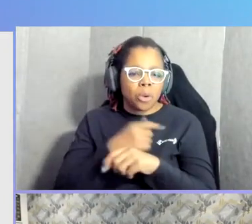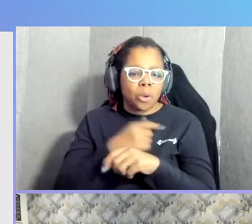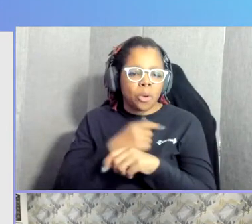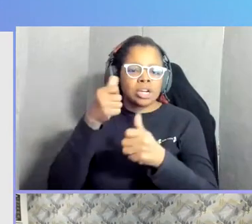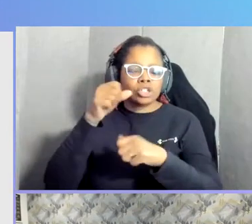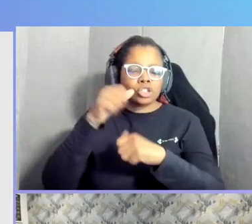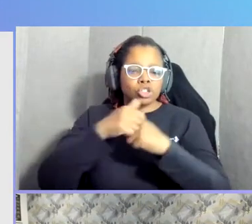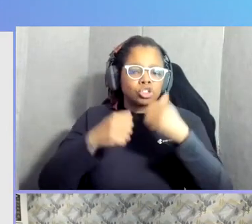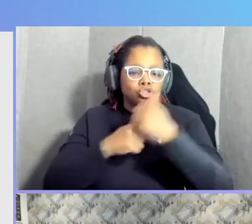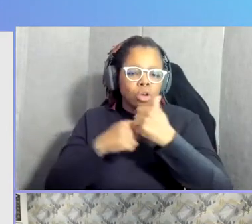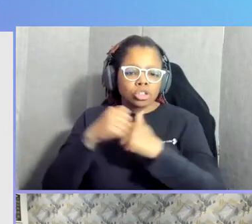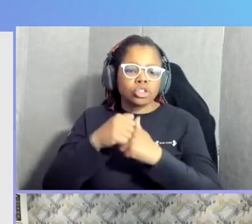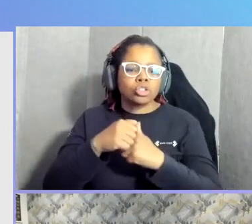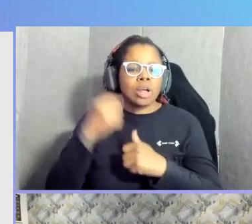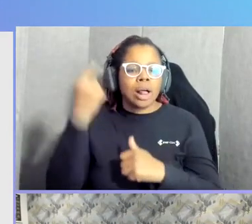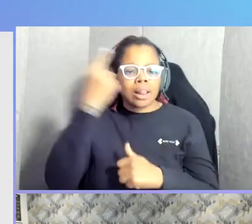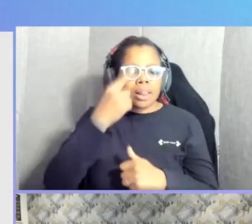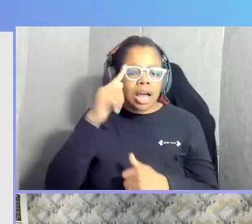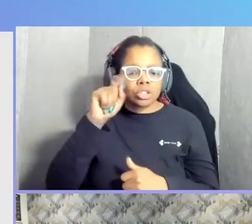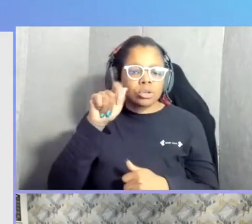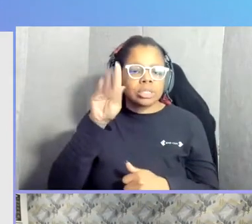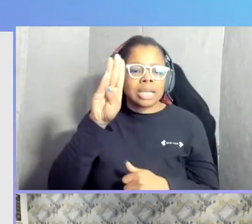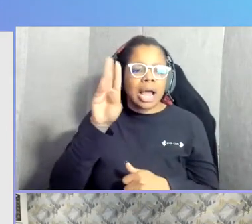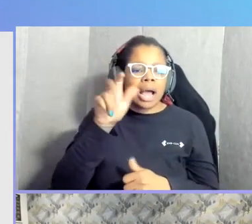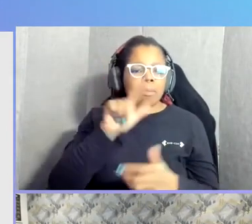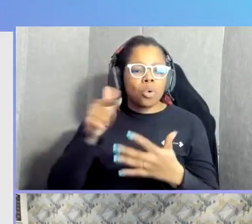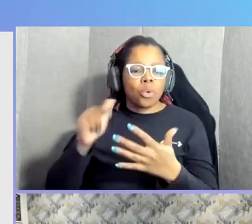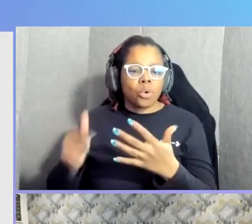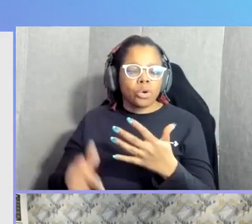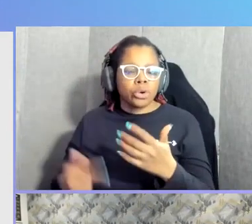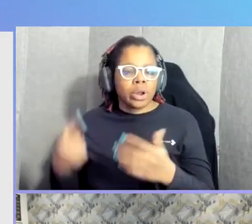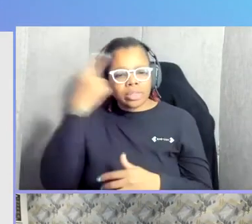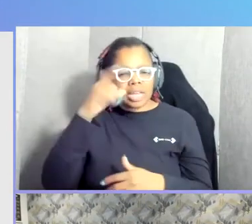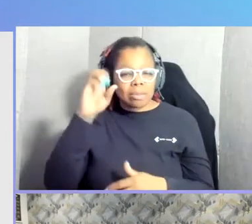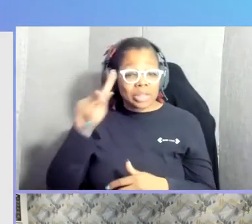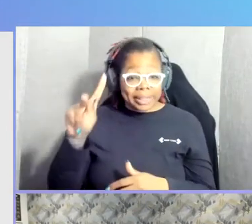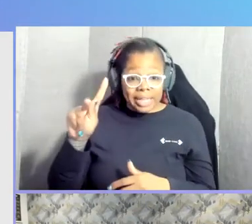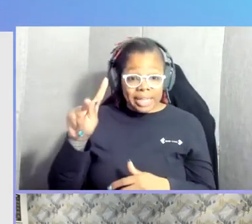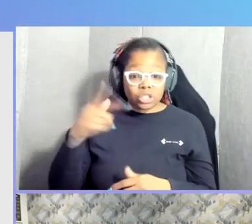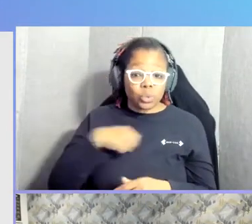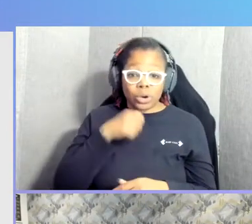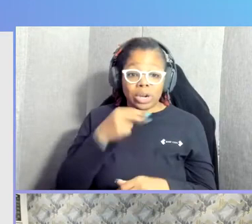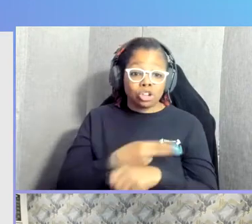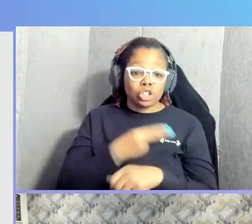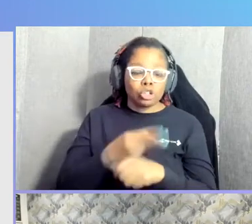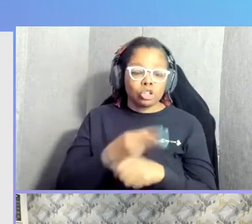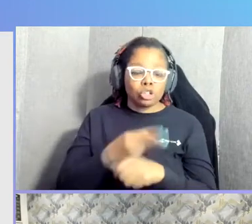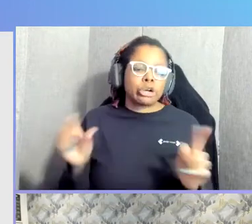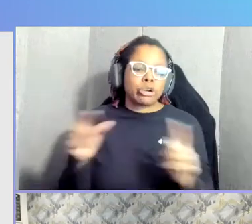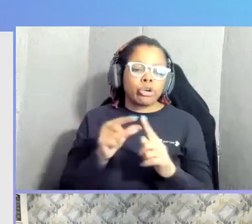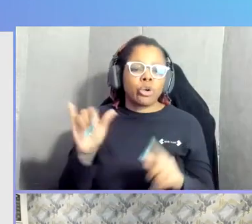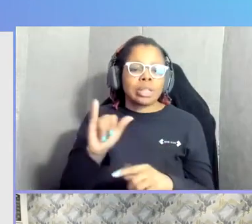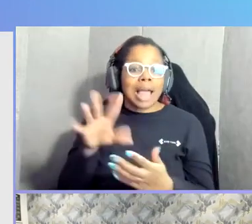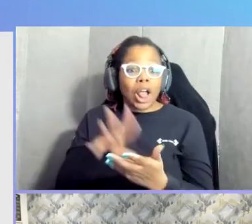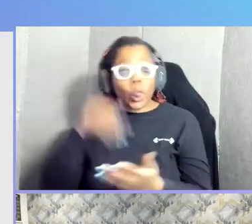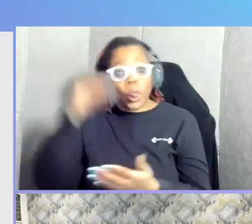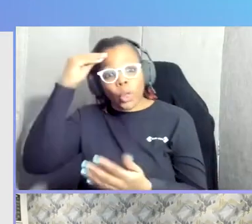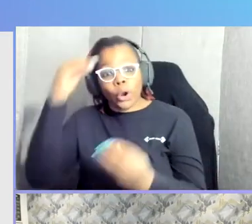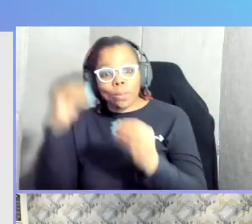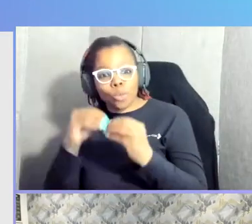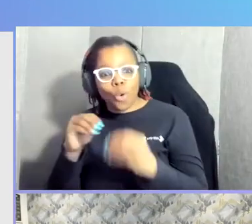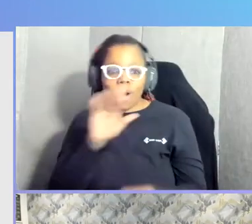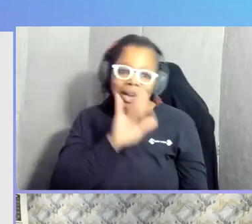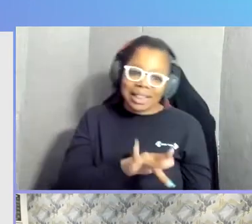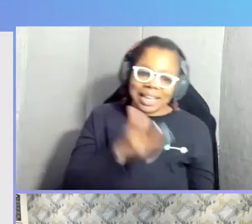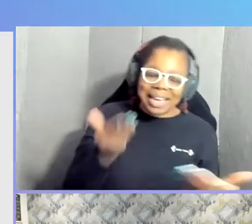tab order. We also wanted to think about the links. We're not using generic words such as learn more, click here.